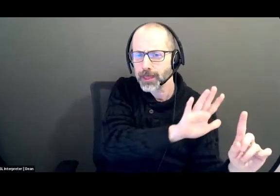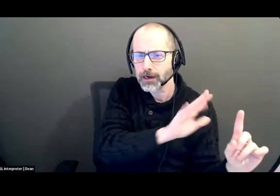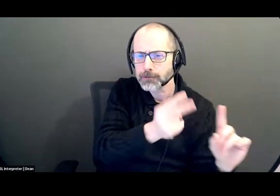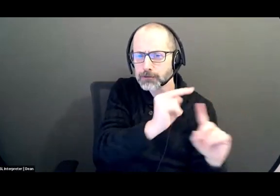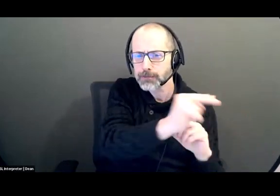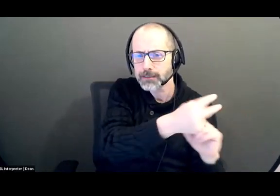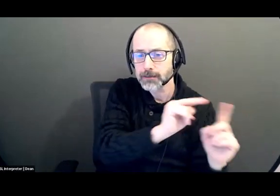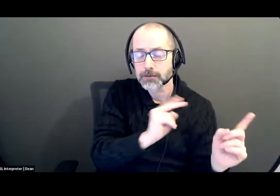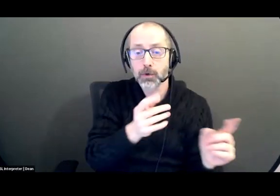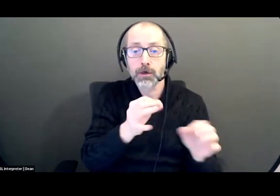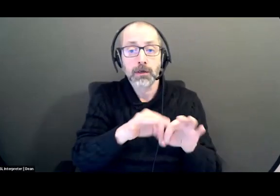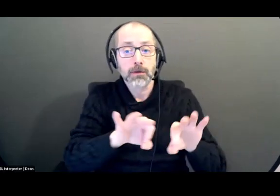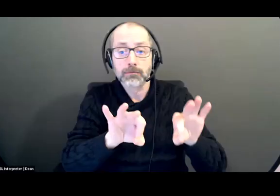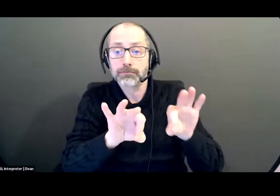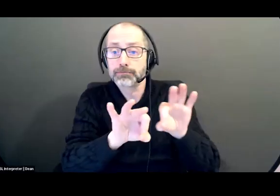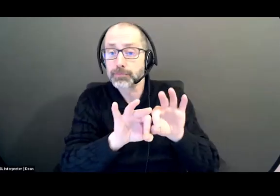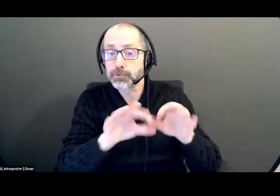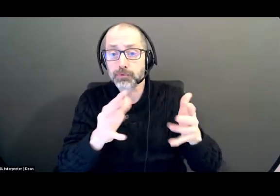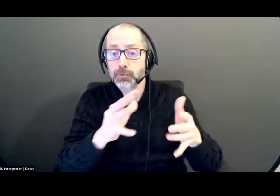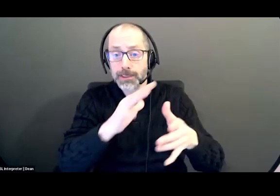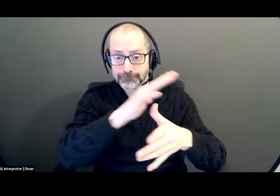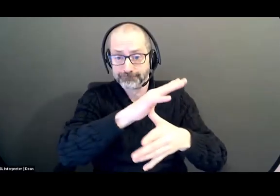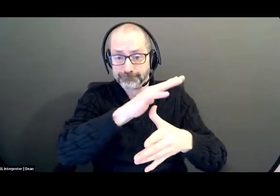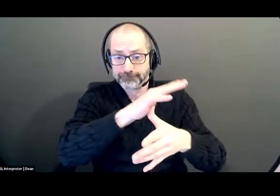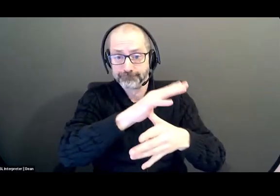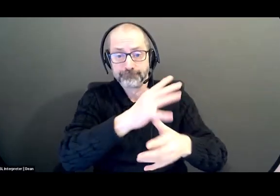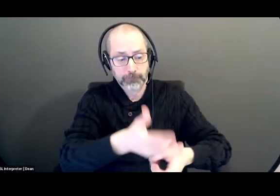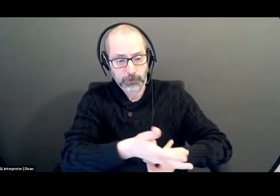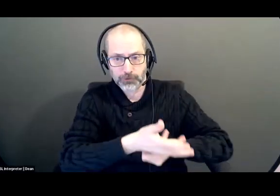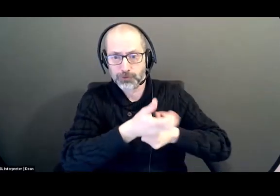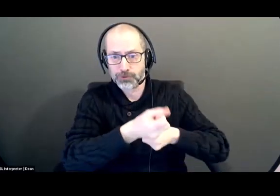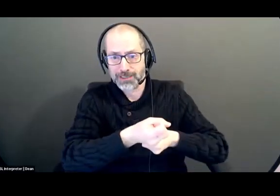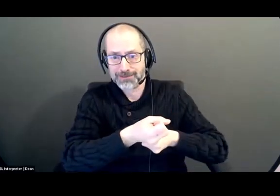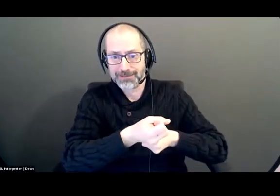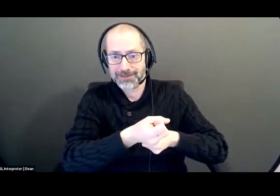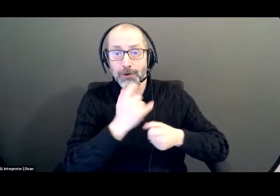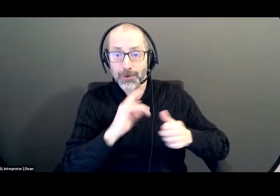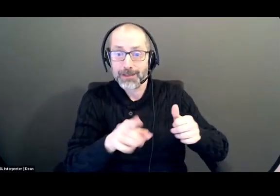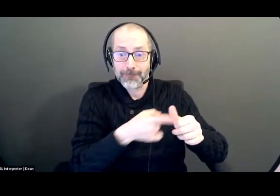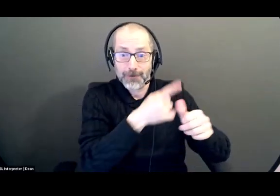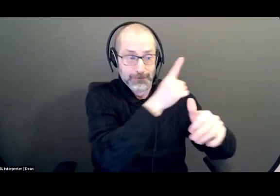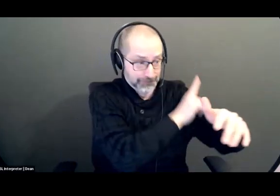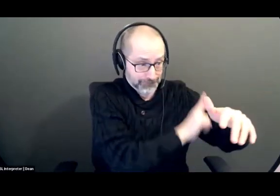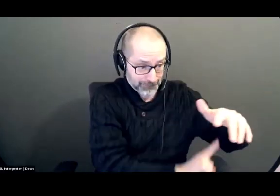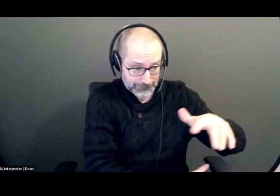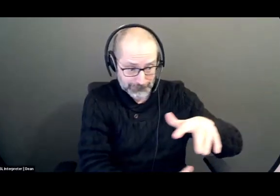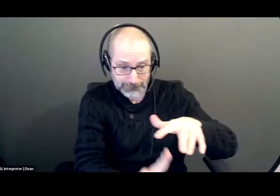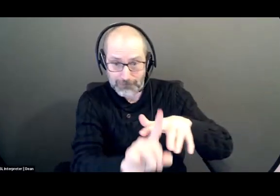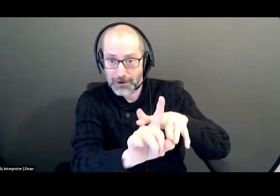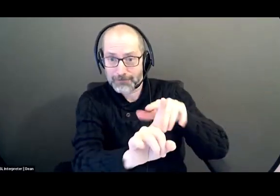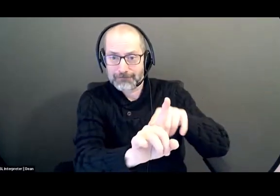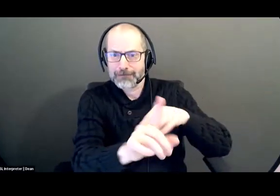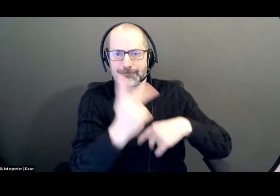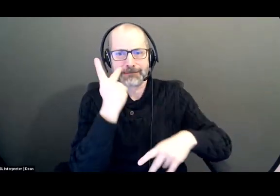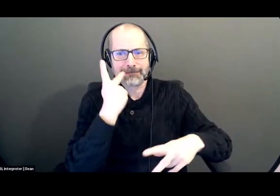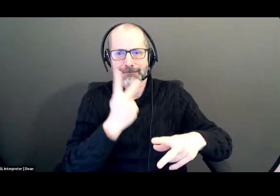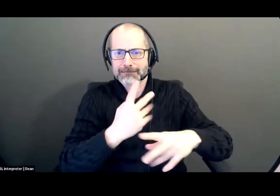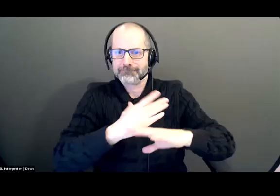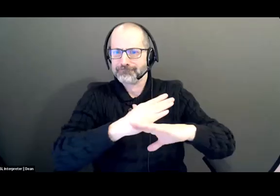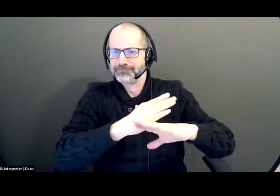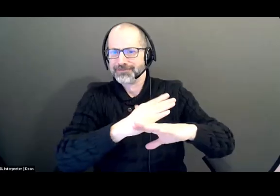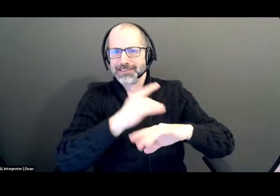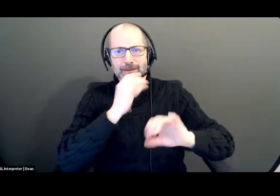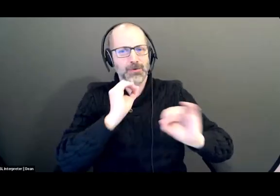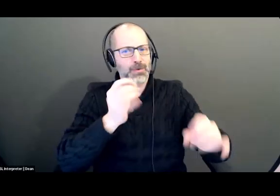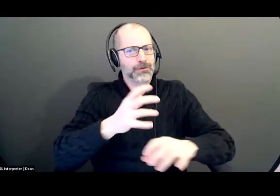beautiful way of seeing people just let go and just trusting people for once, eh? And the